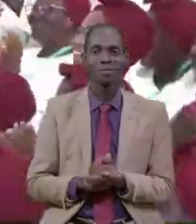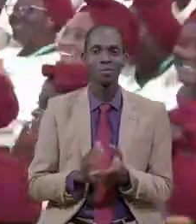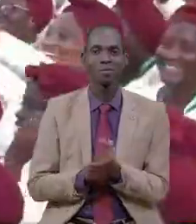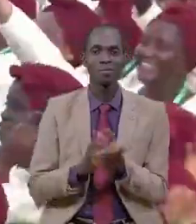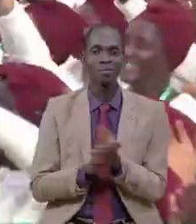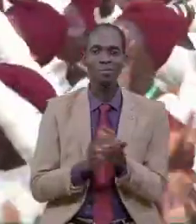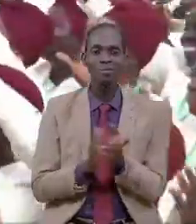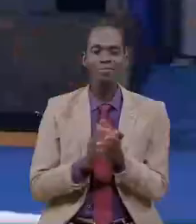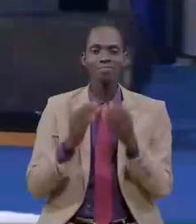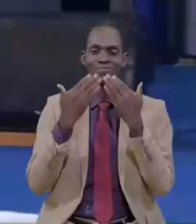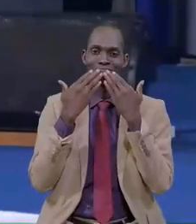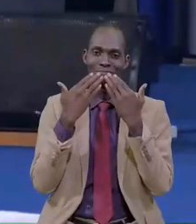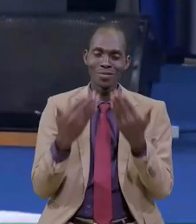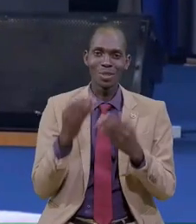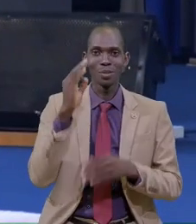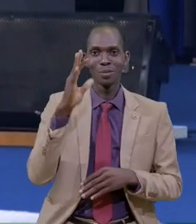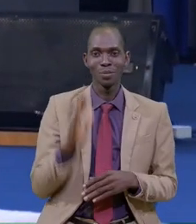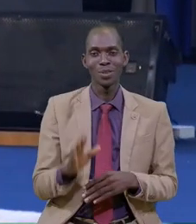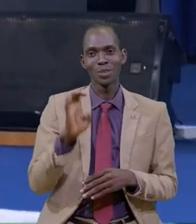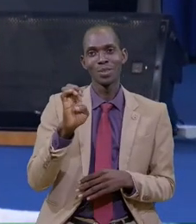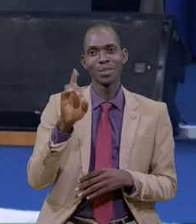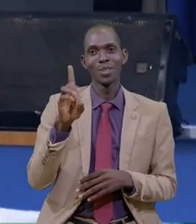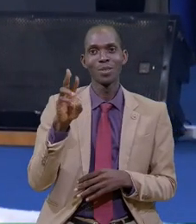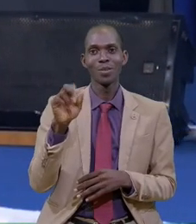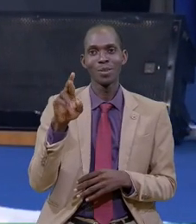Thank you, Pastor Edward.